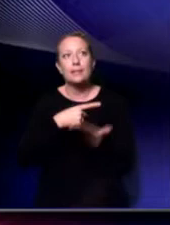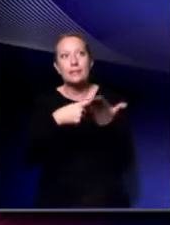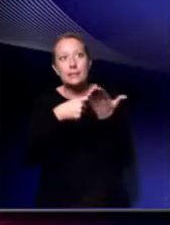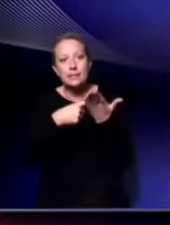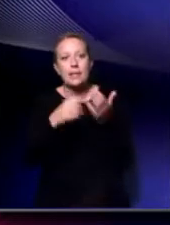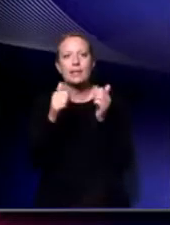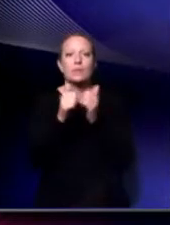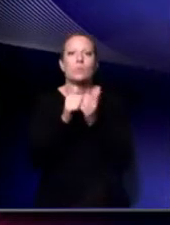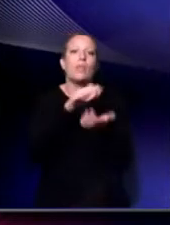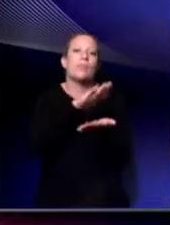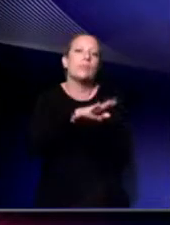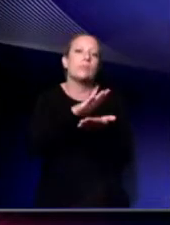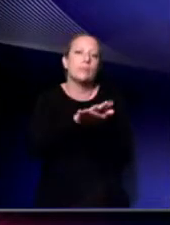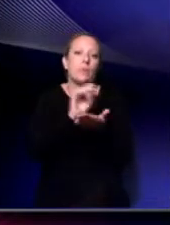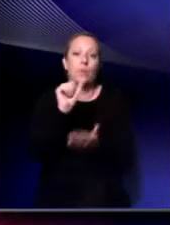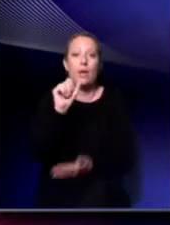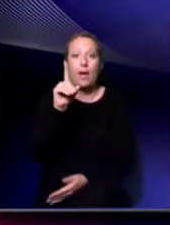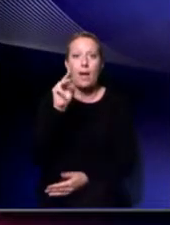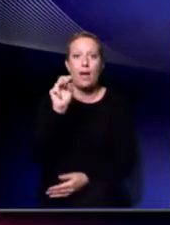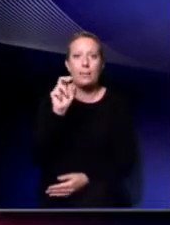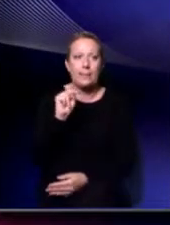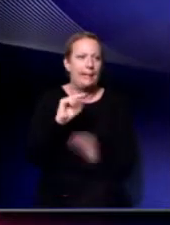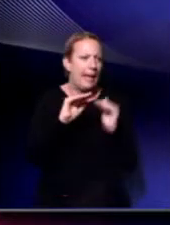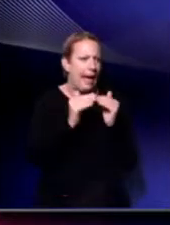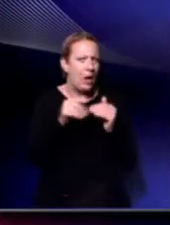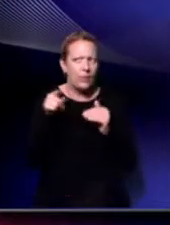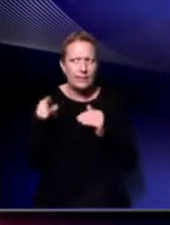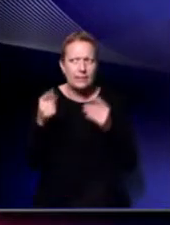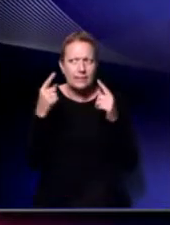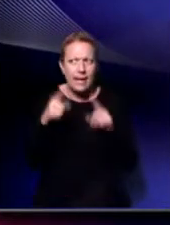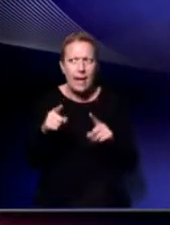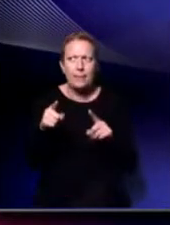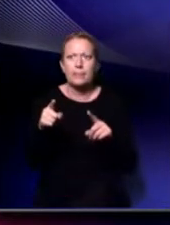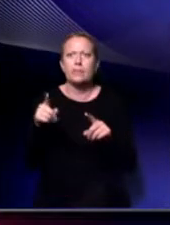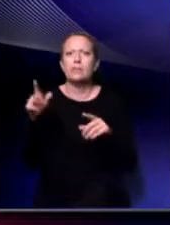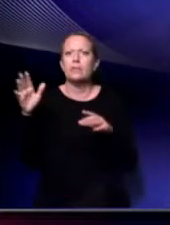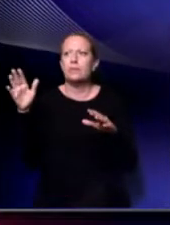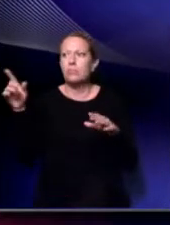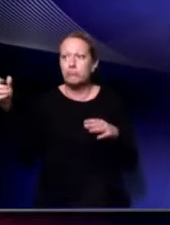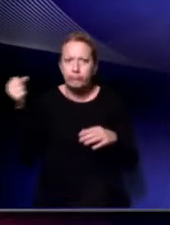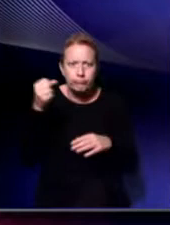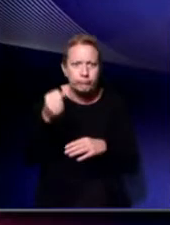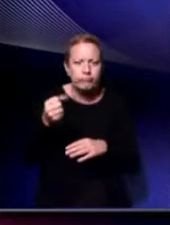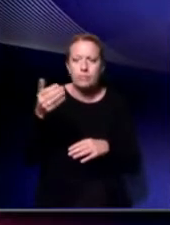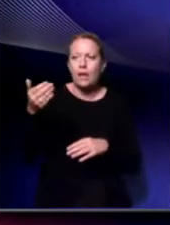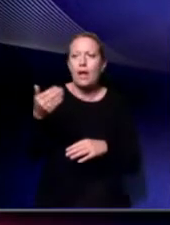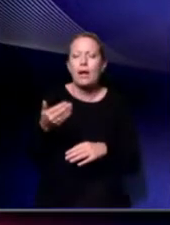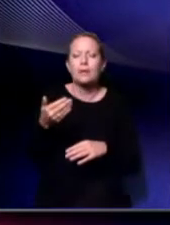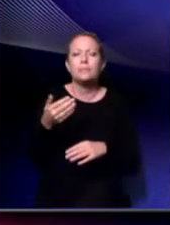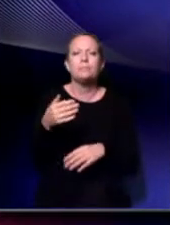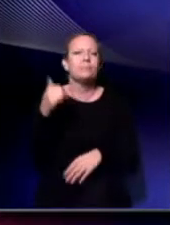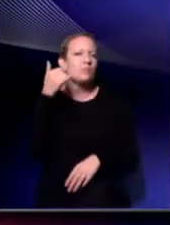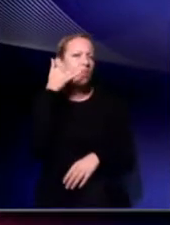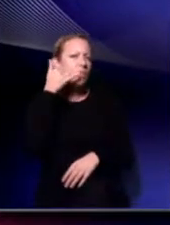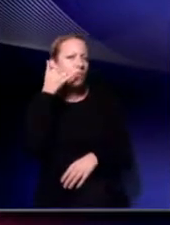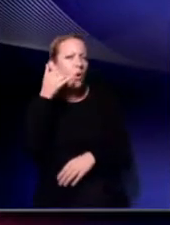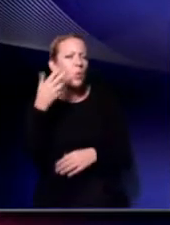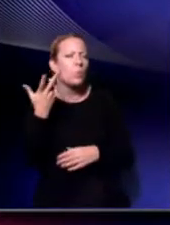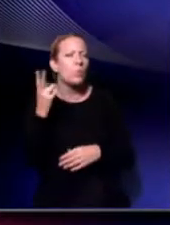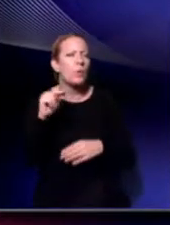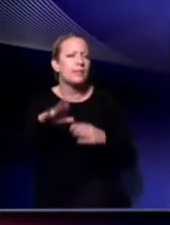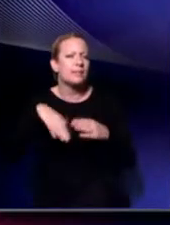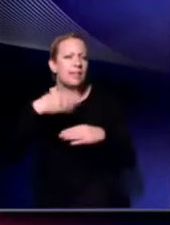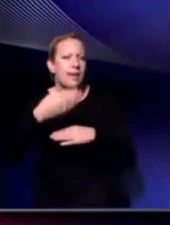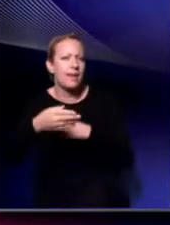happen administratively. So that would be our hope. When is the next meeting? November. I know it's in November. Yeah,